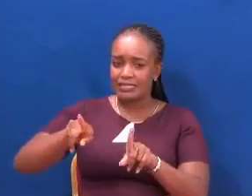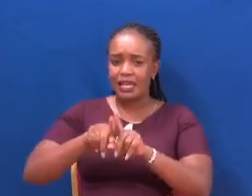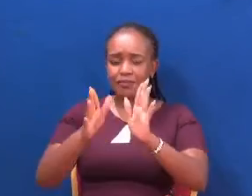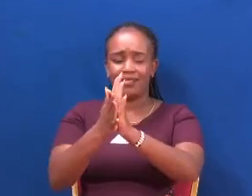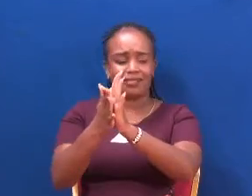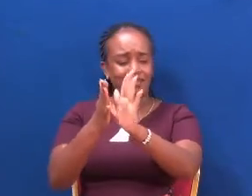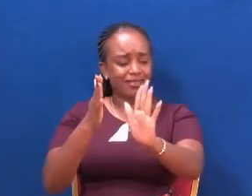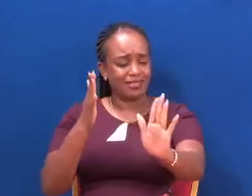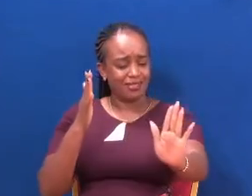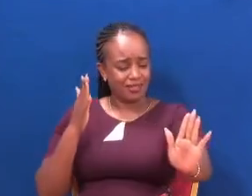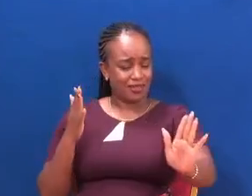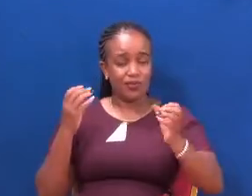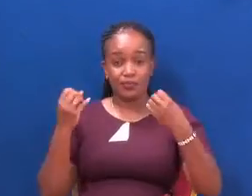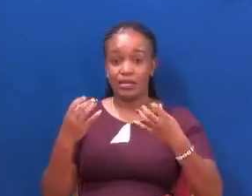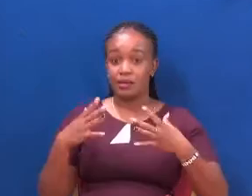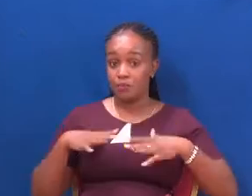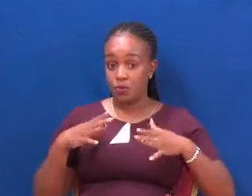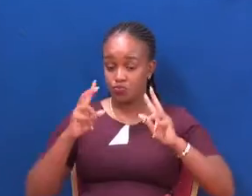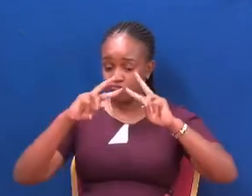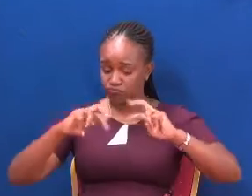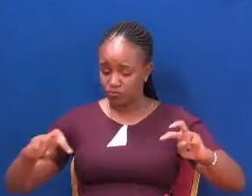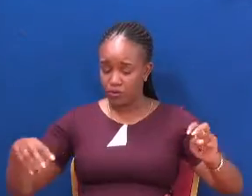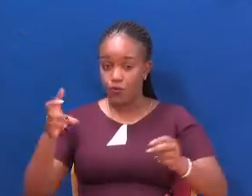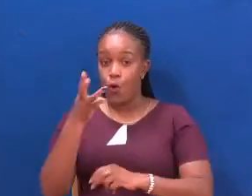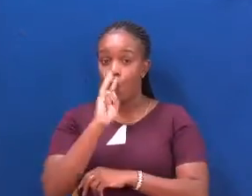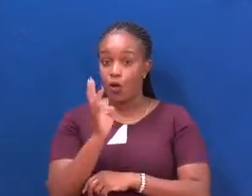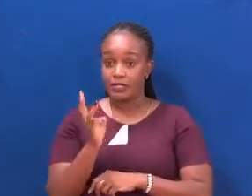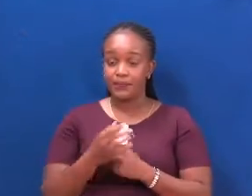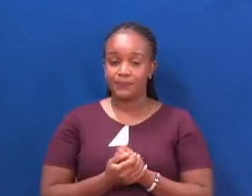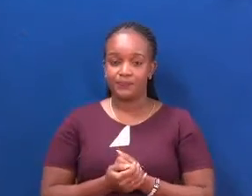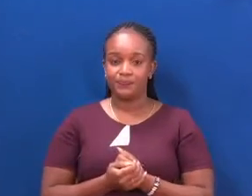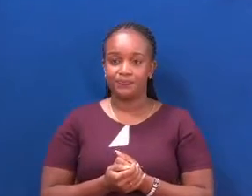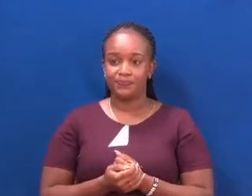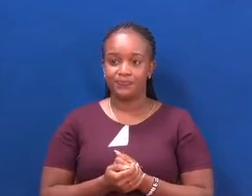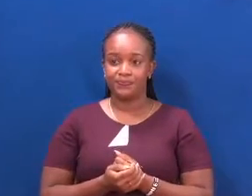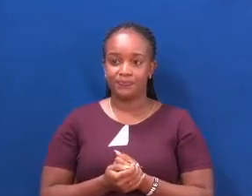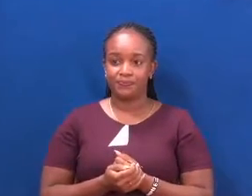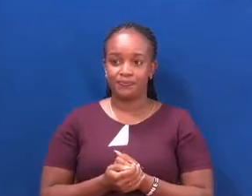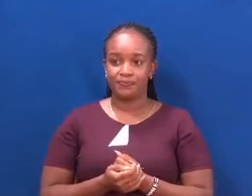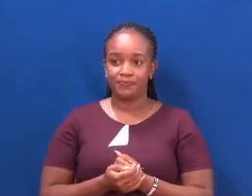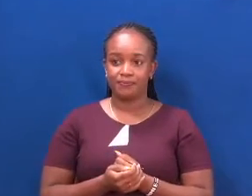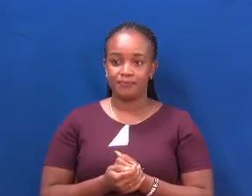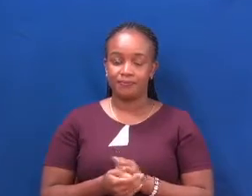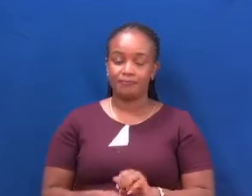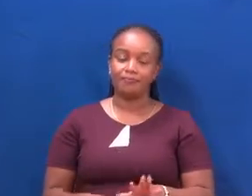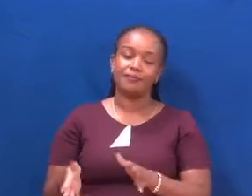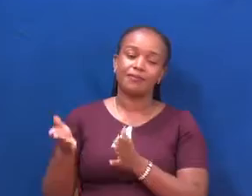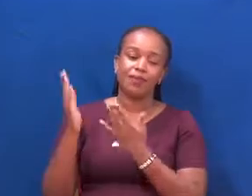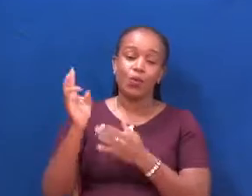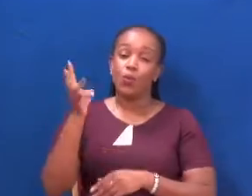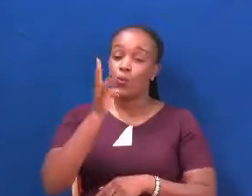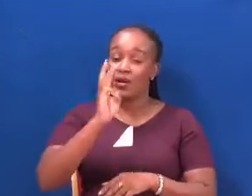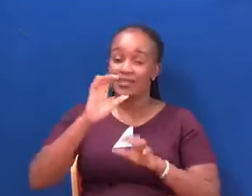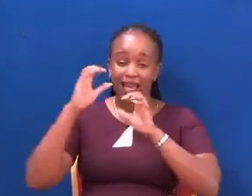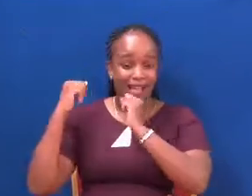residents hoping to find water for their daily use is the order of the day. The commodity has become scarce with many